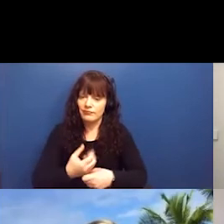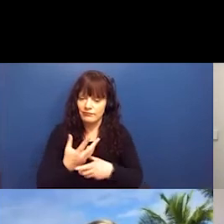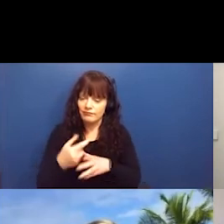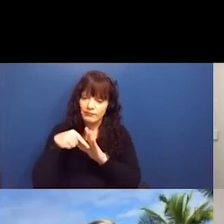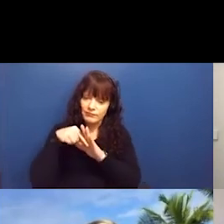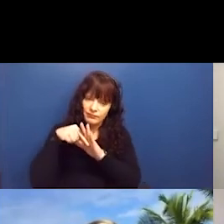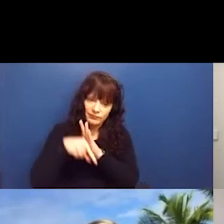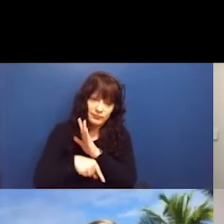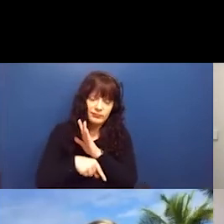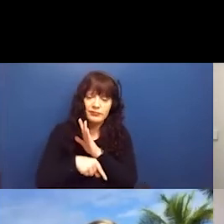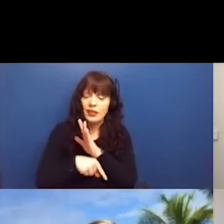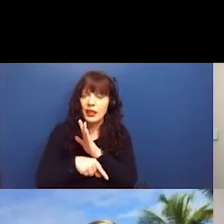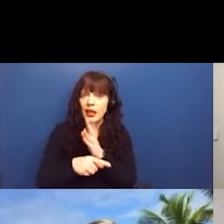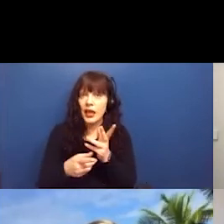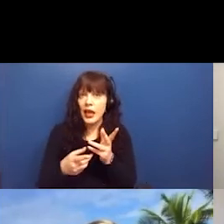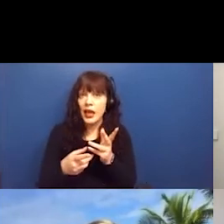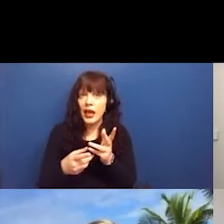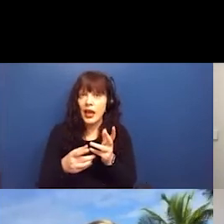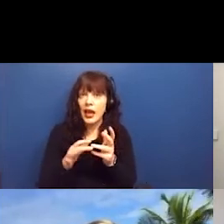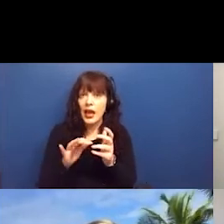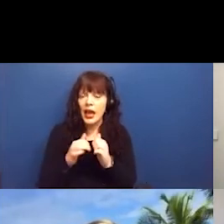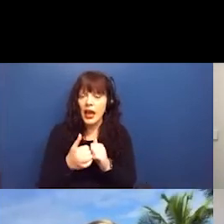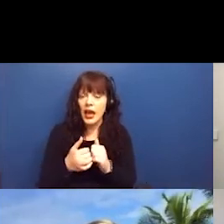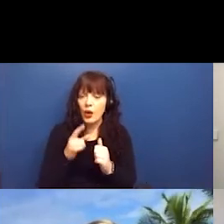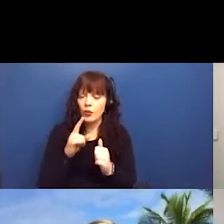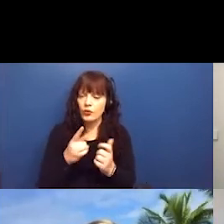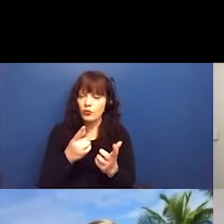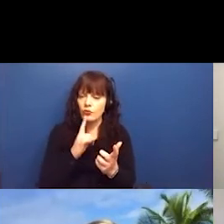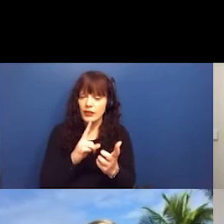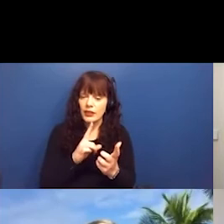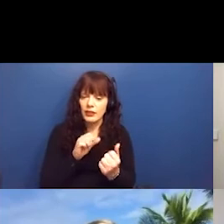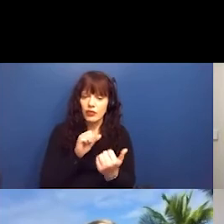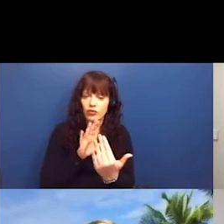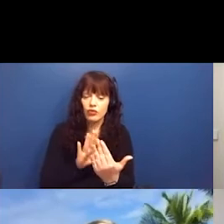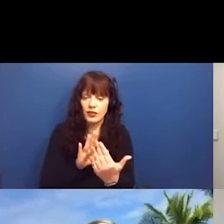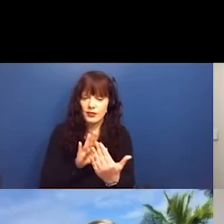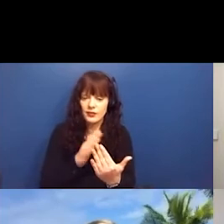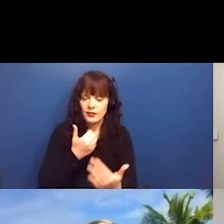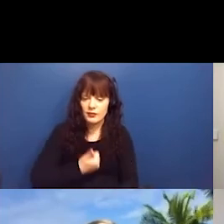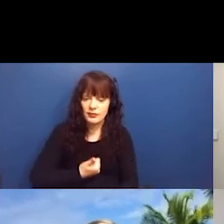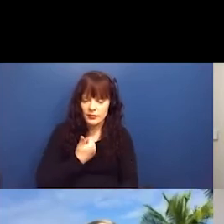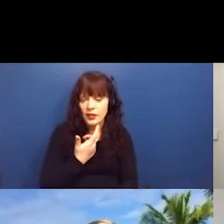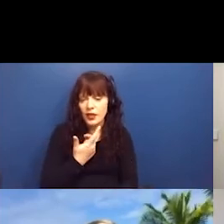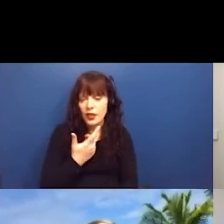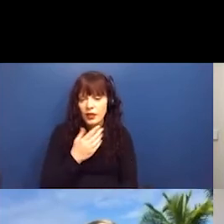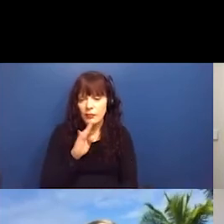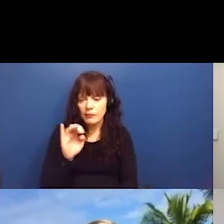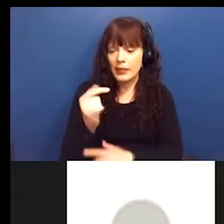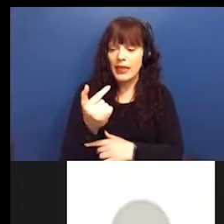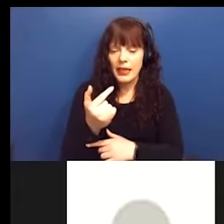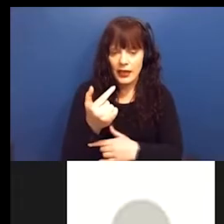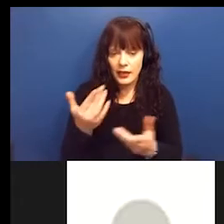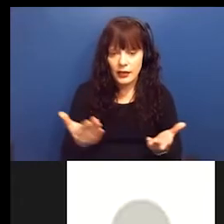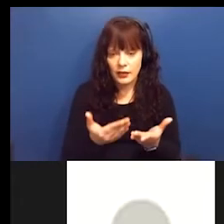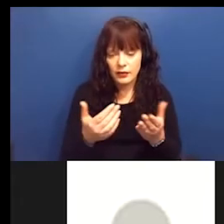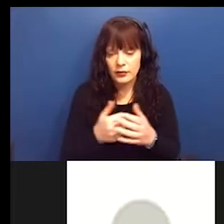the being with that intensity of in the